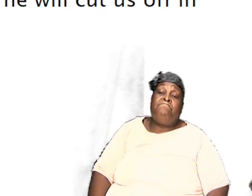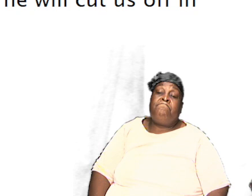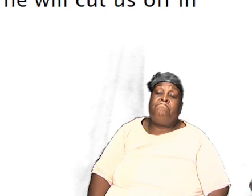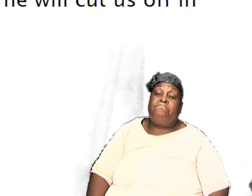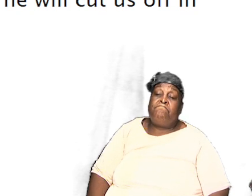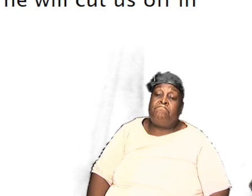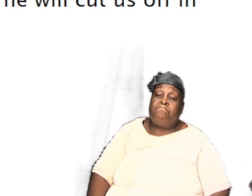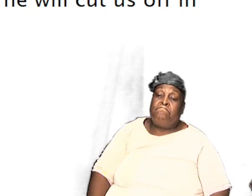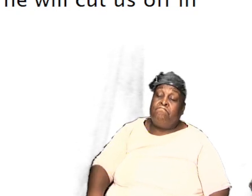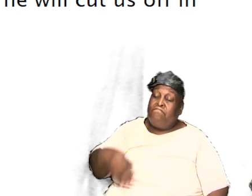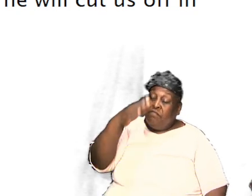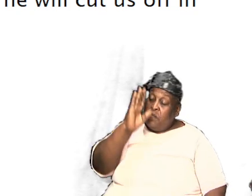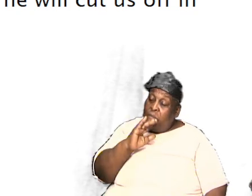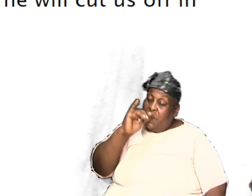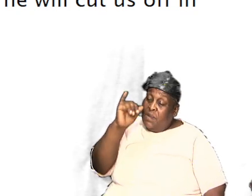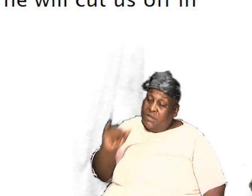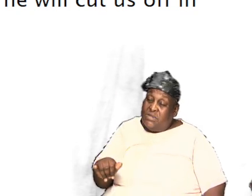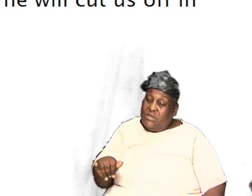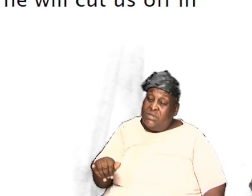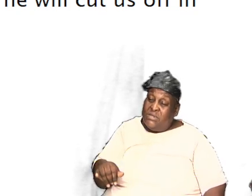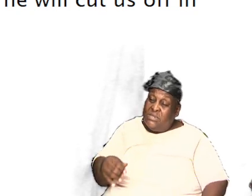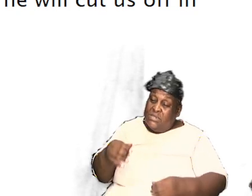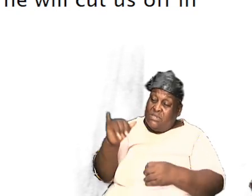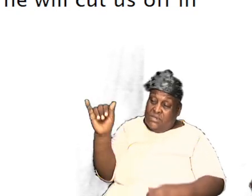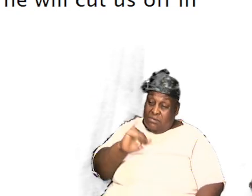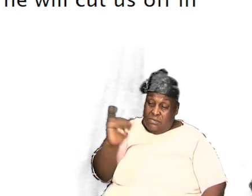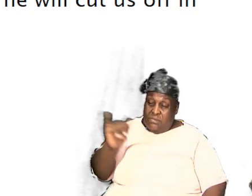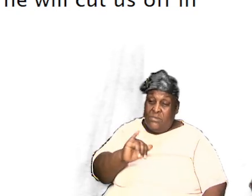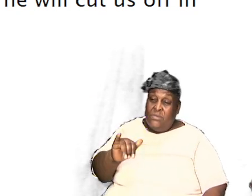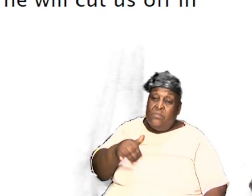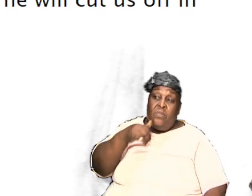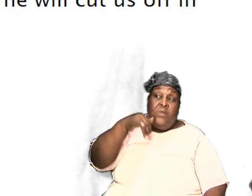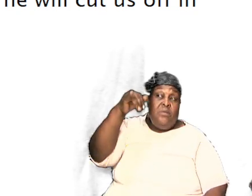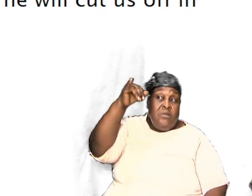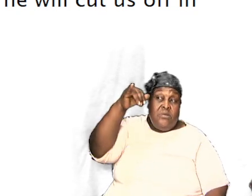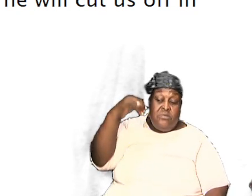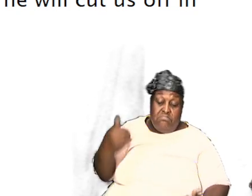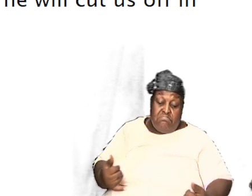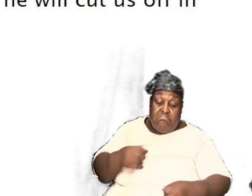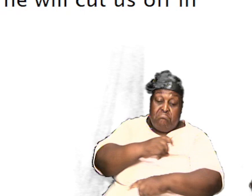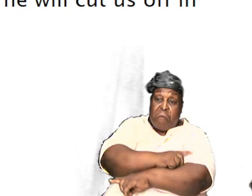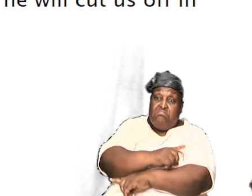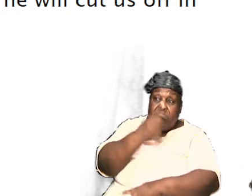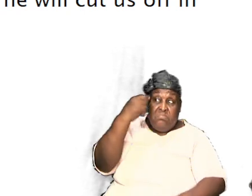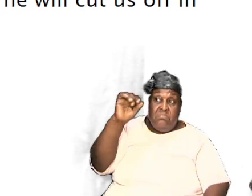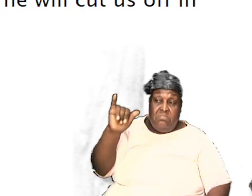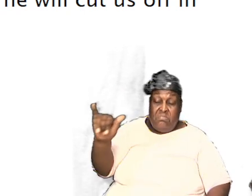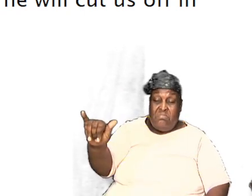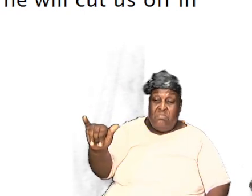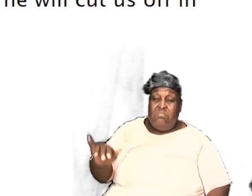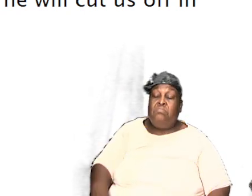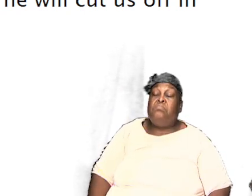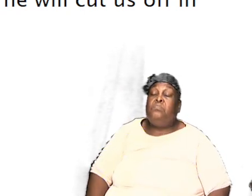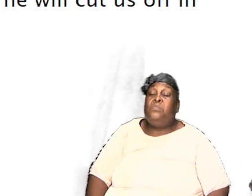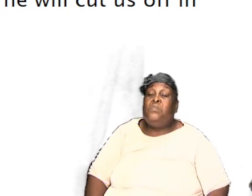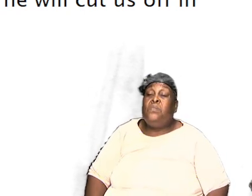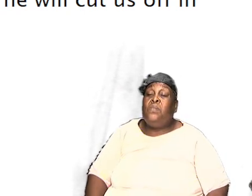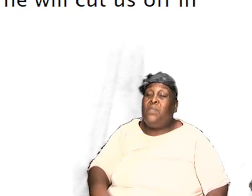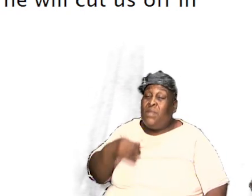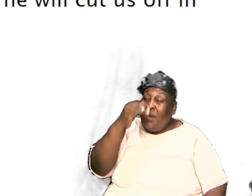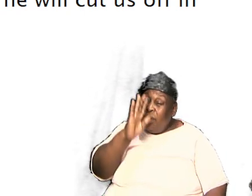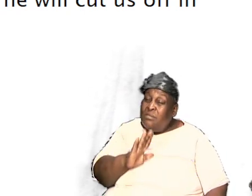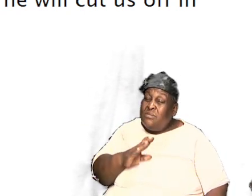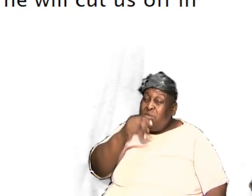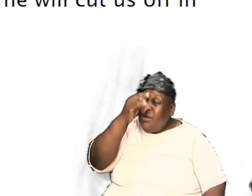He is still the same yesterday, today, and forever. He is a God